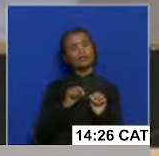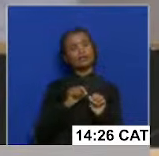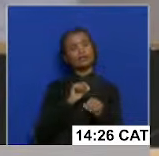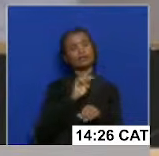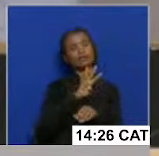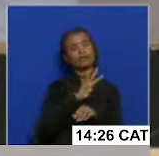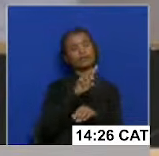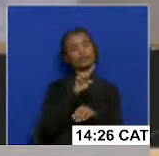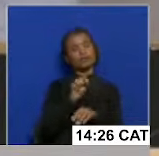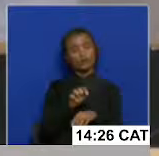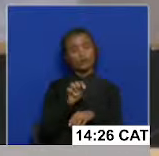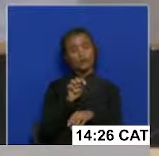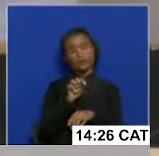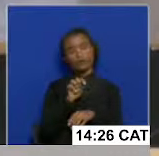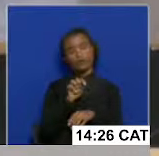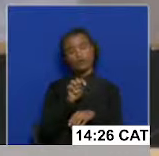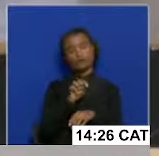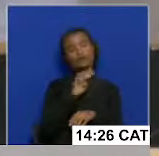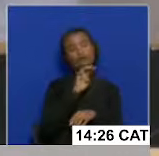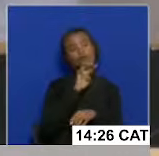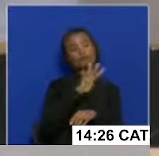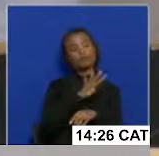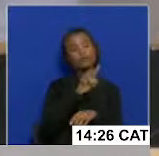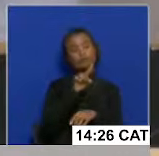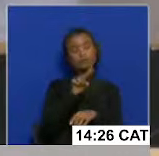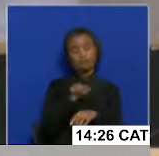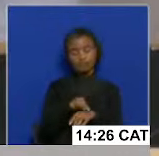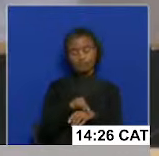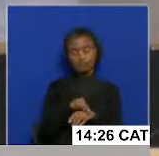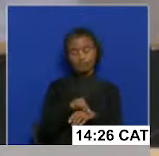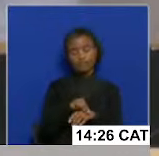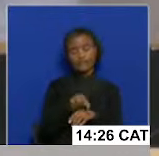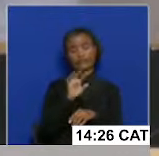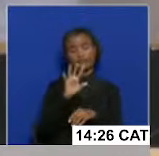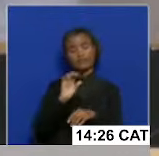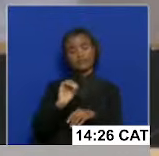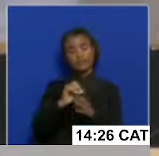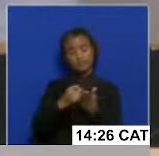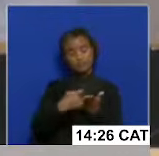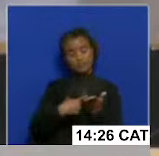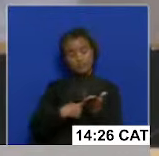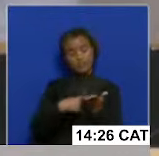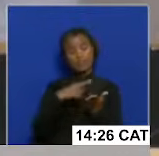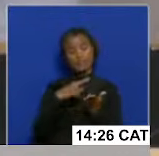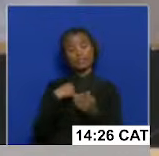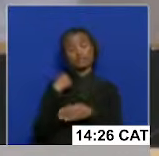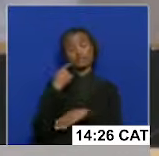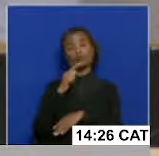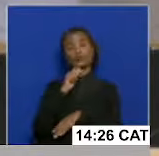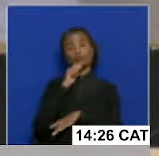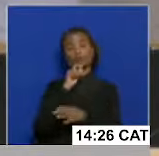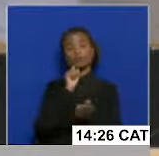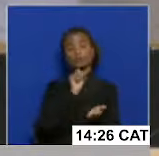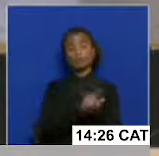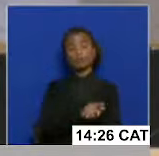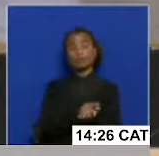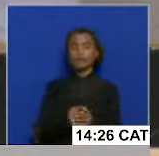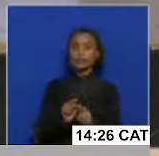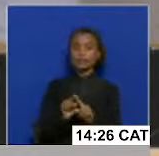morning. But when you came back to her, you were still responding to the last thing she had said, or